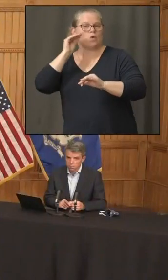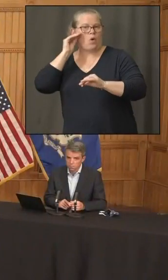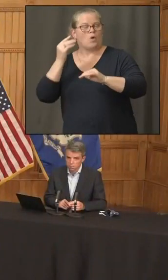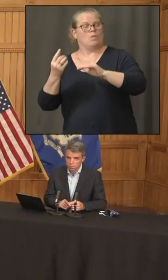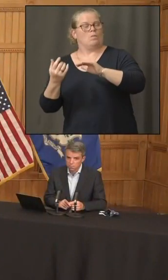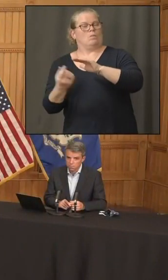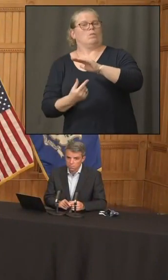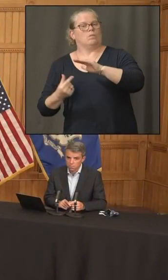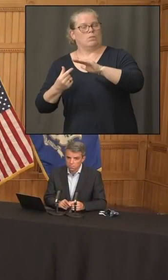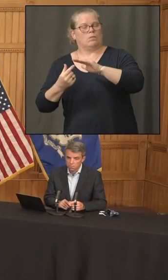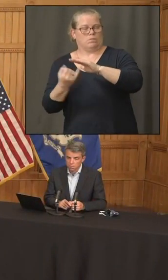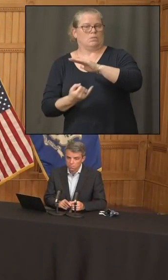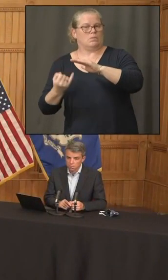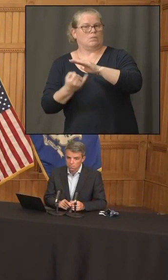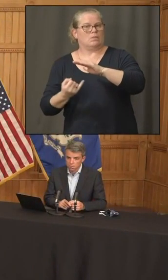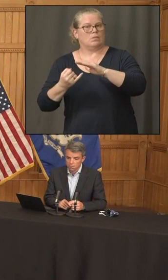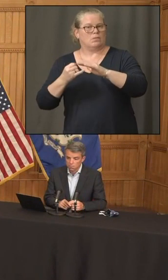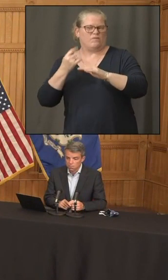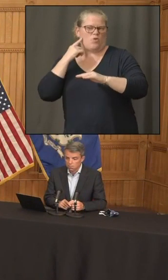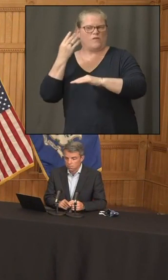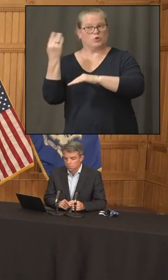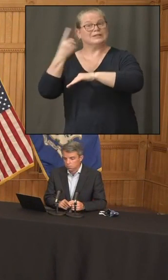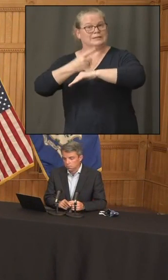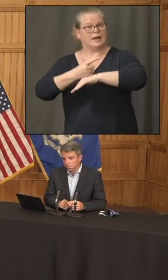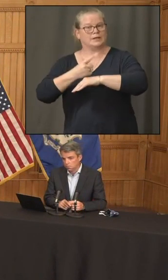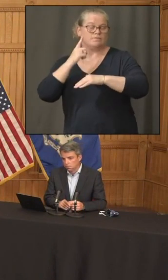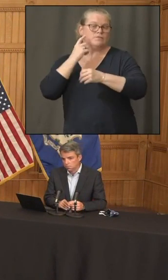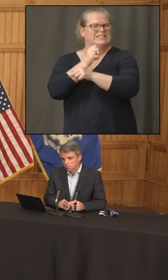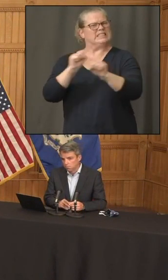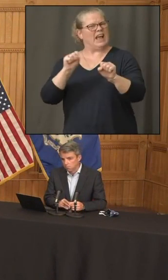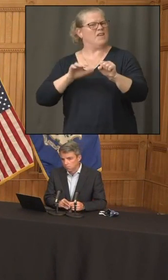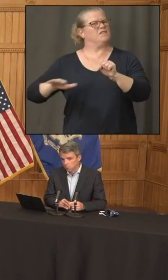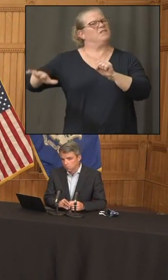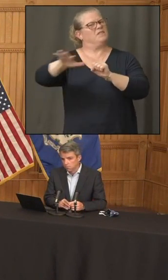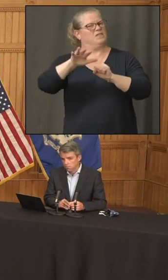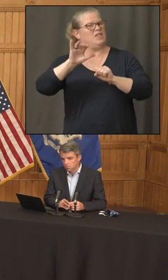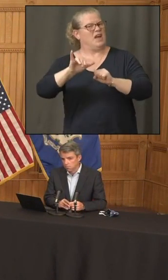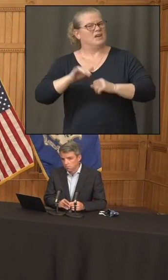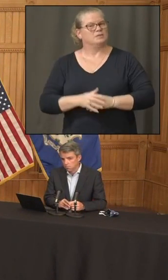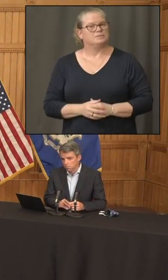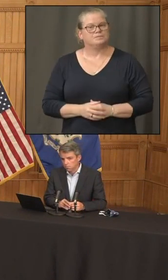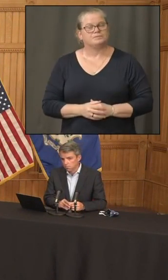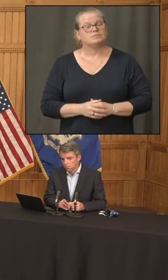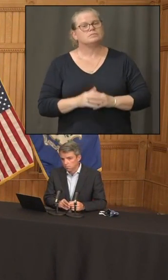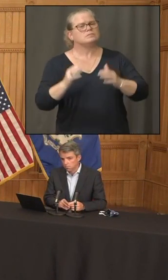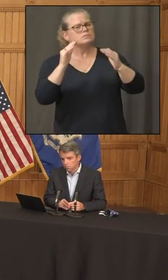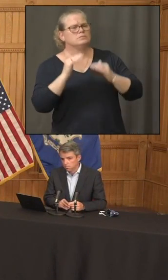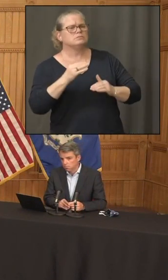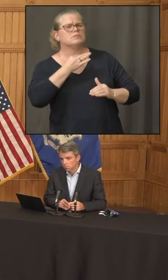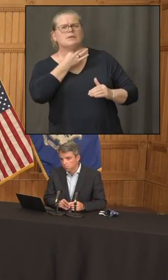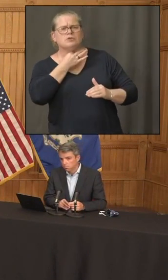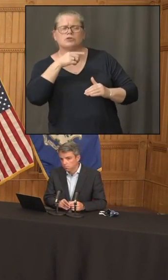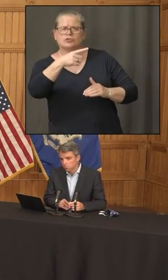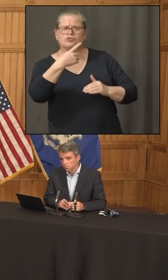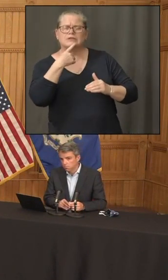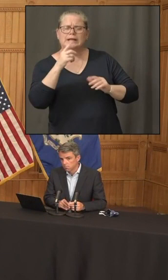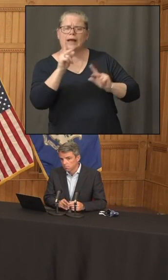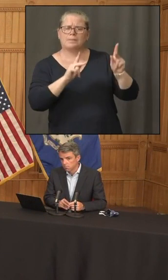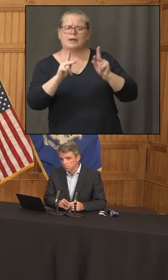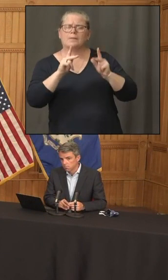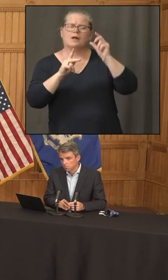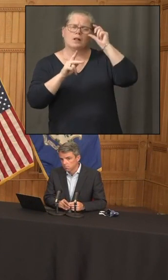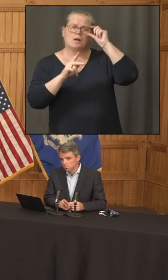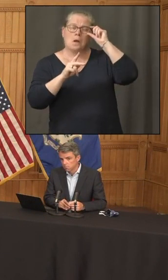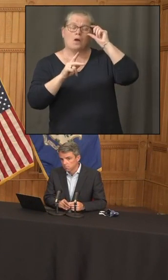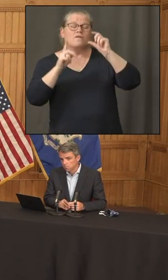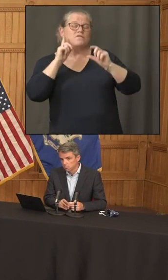question regarding contact tracing, is the state just saying people reluctant to take part, or is it just they're not answering their phones? I know in New York there was an article